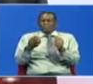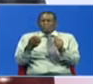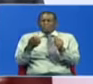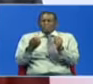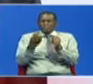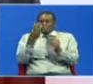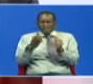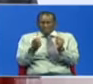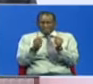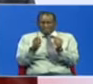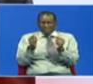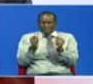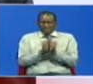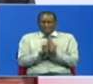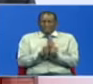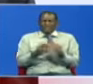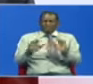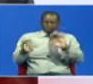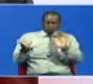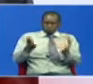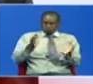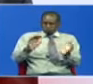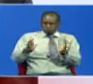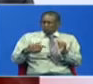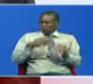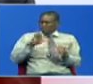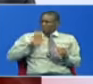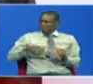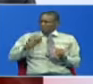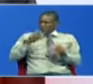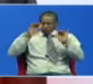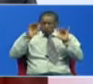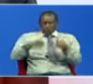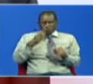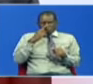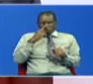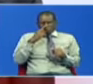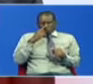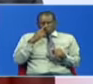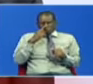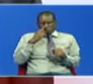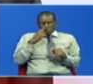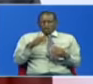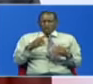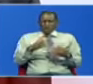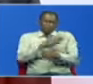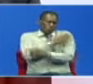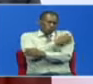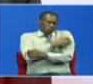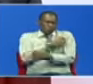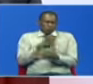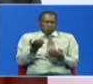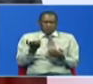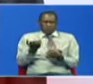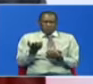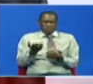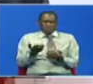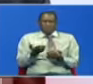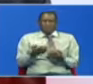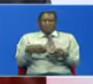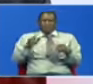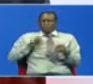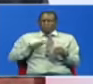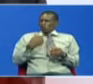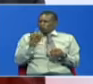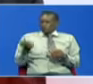On average, mothers who come for antenatal services in healthcare facilities come in the